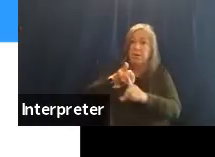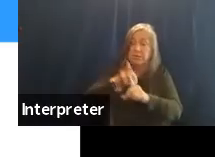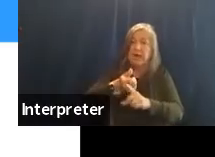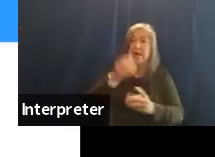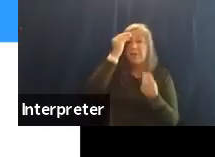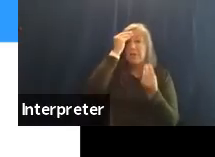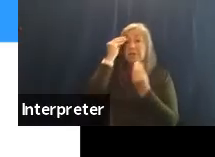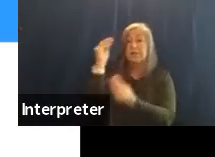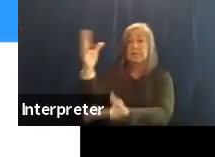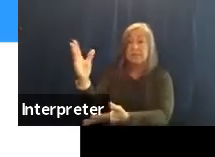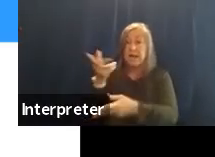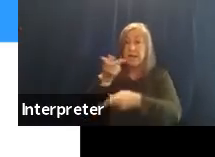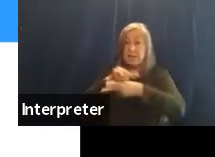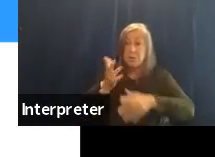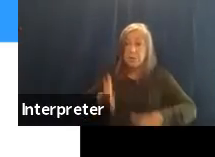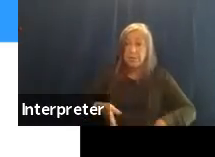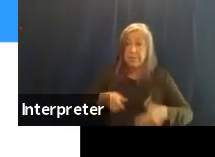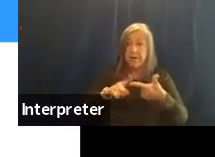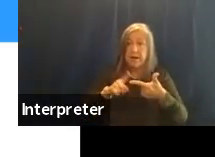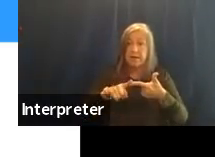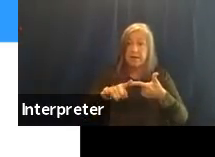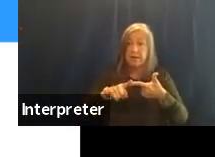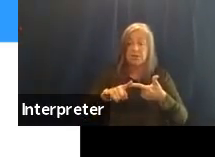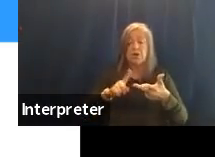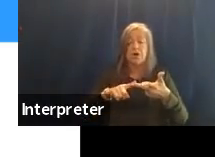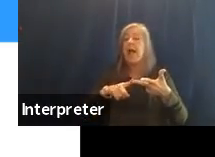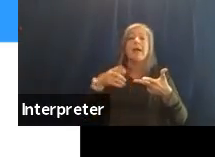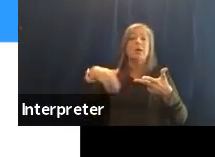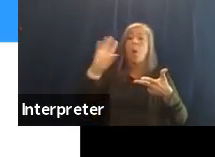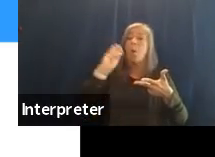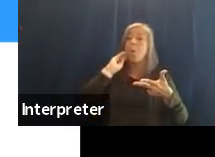we want you to go home right away.